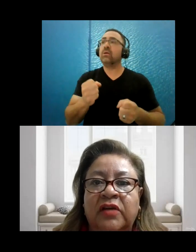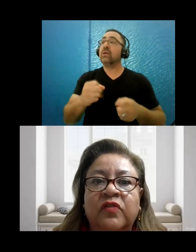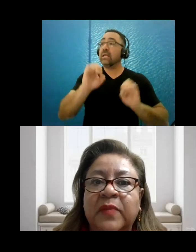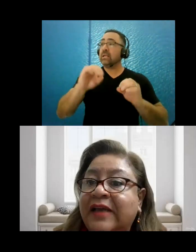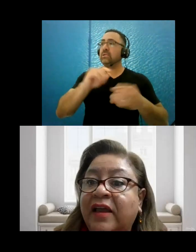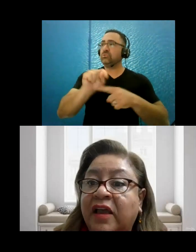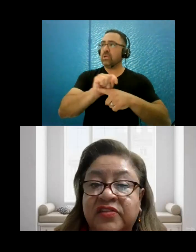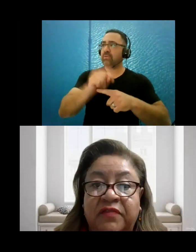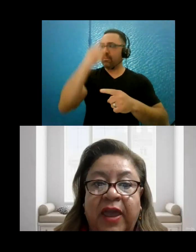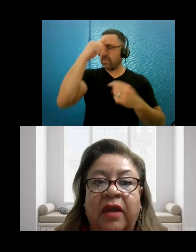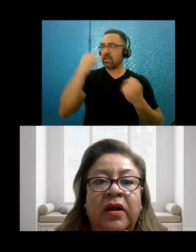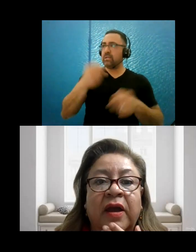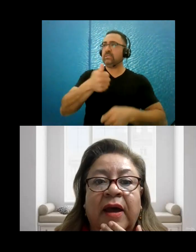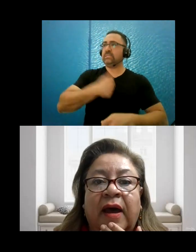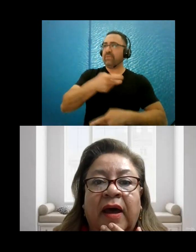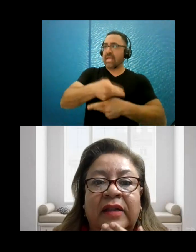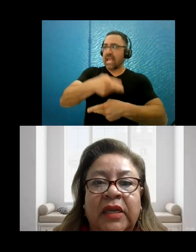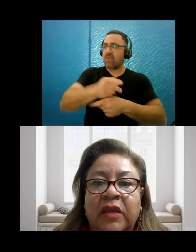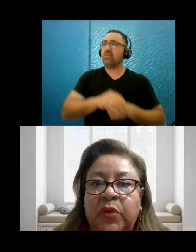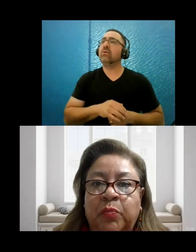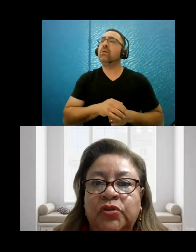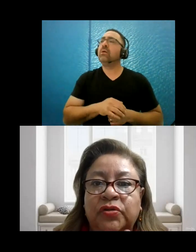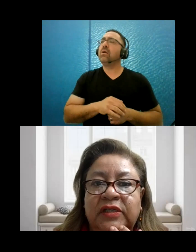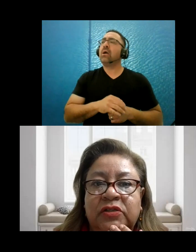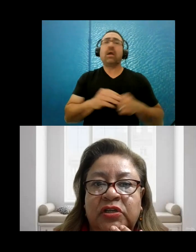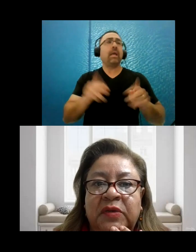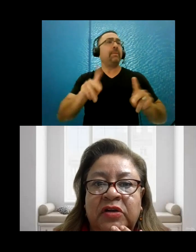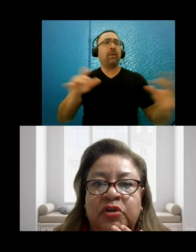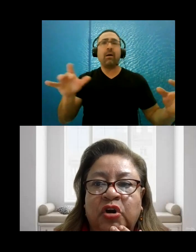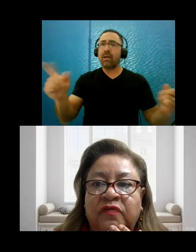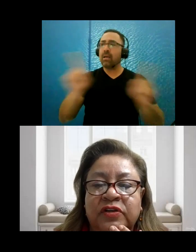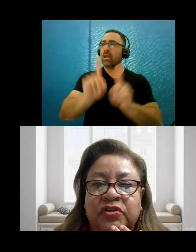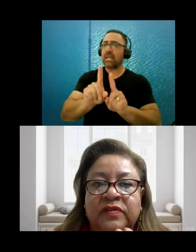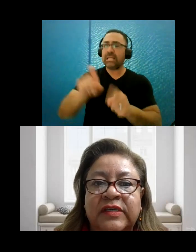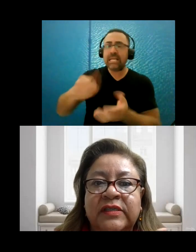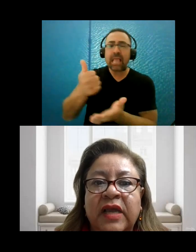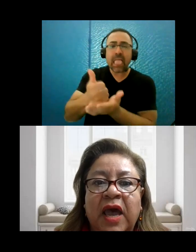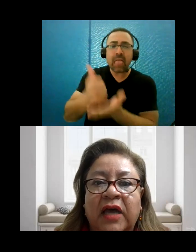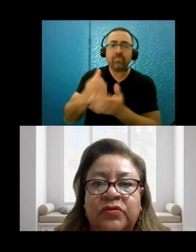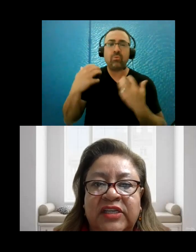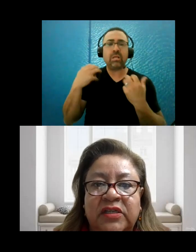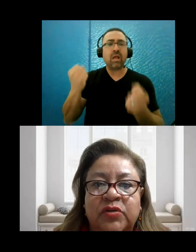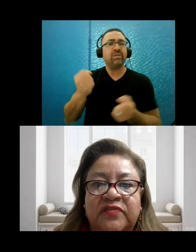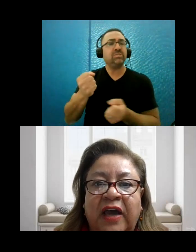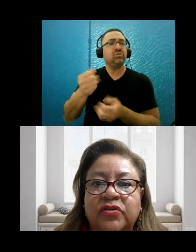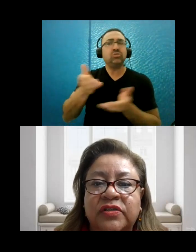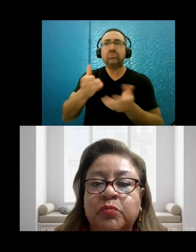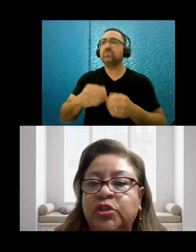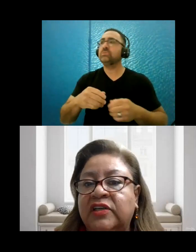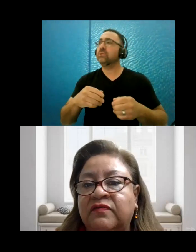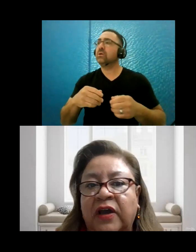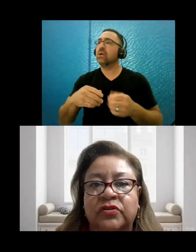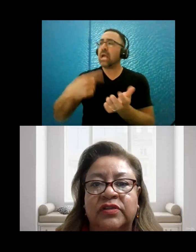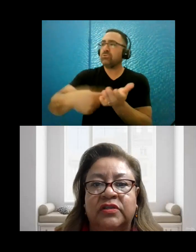and training for mental health self-care, linking people to needed treatment and recovery services, addressing risk factors